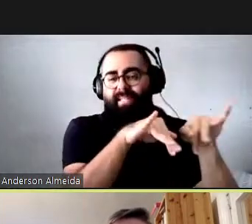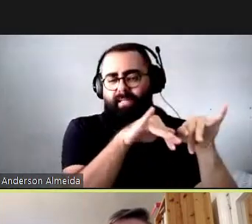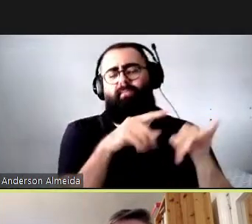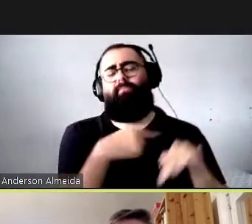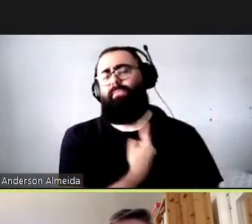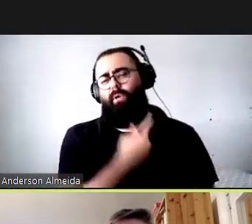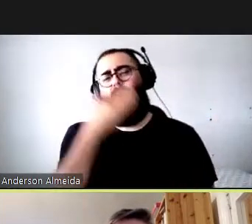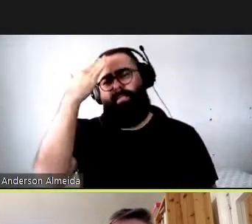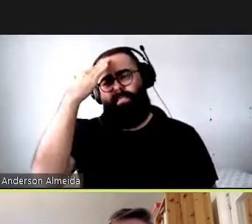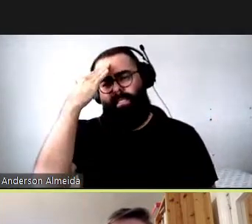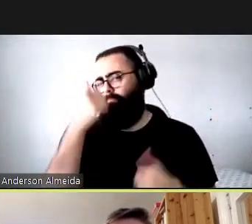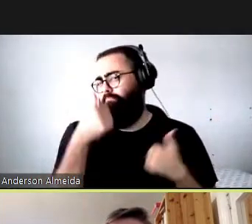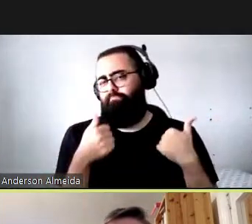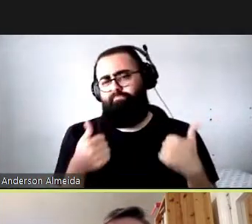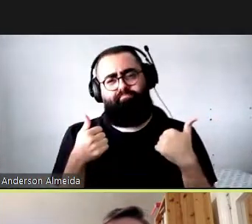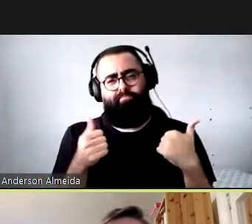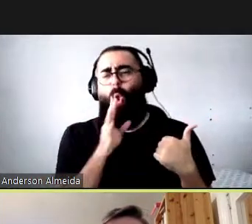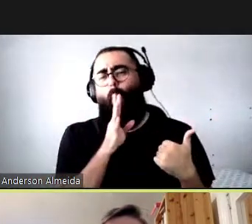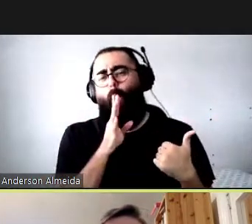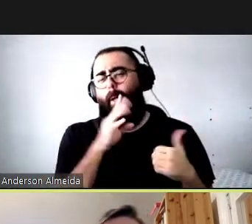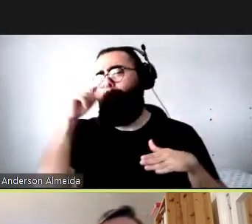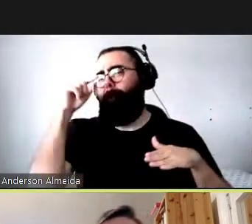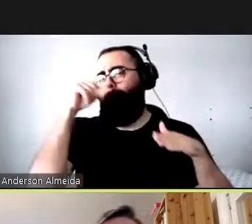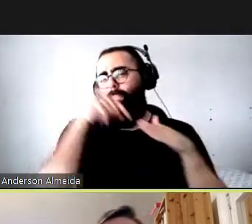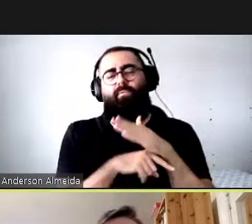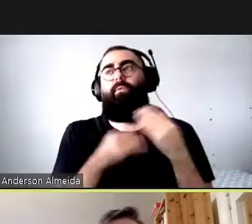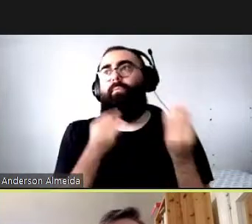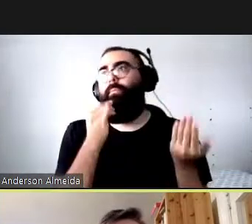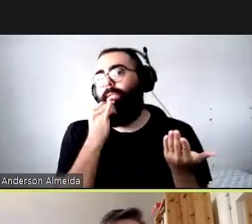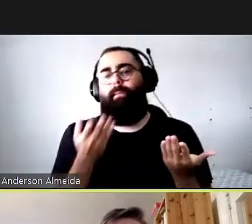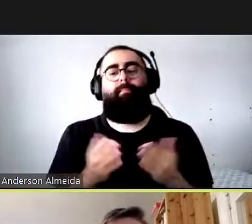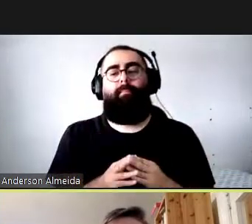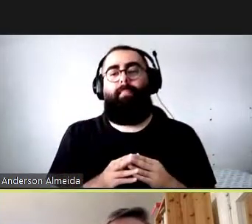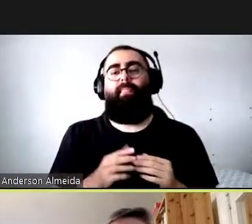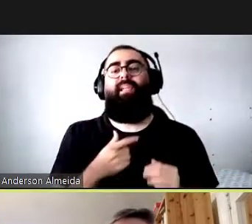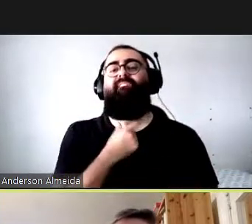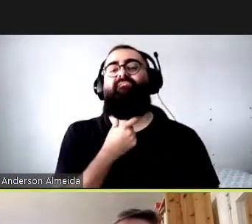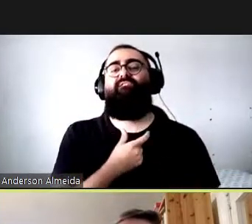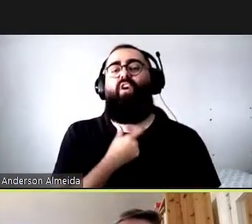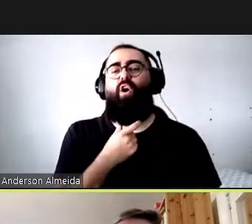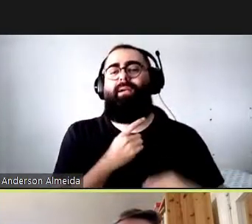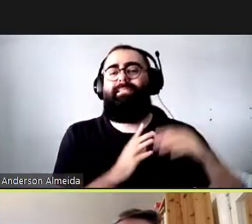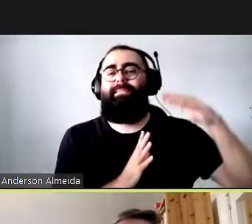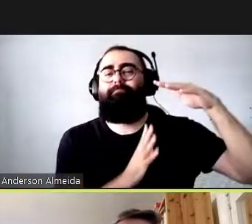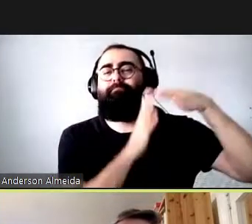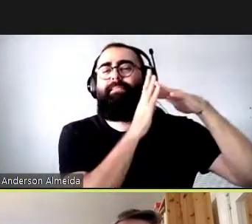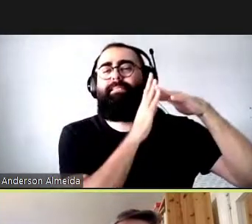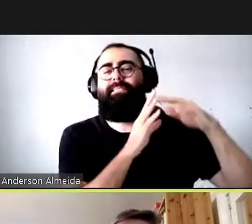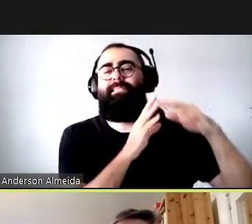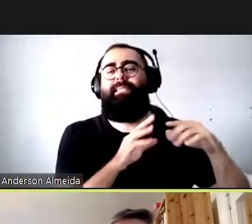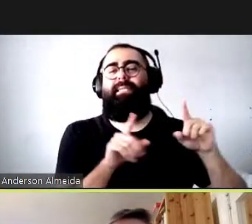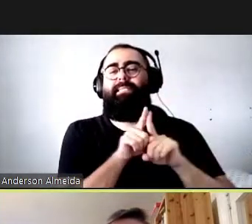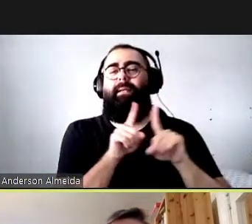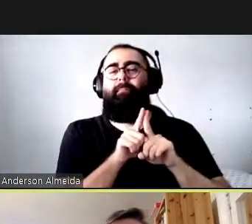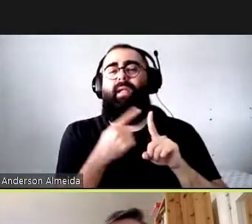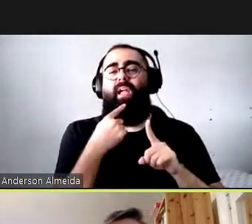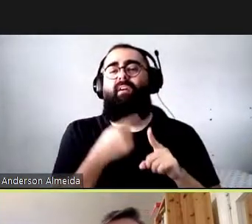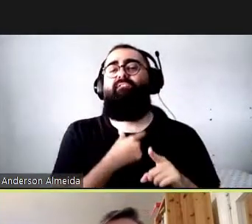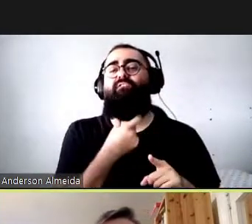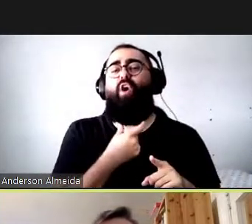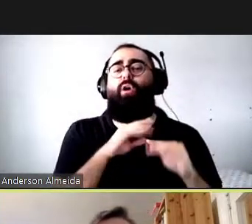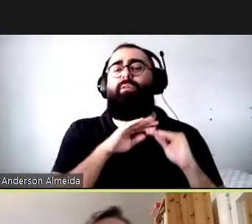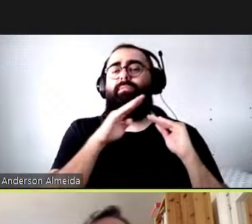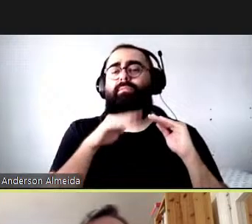the relationship between pitch and timing and voice quality to show